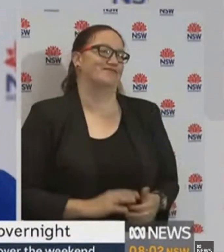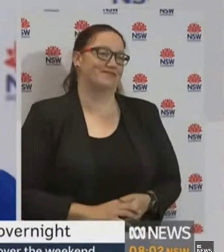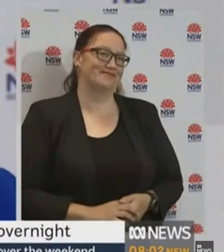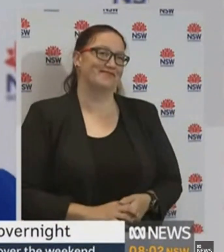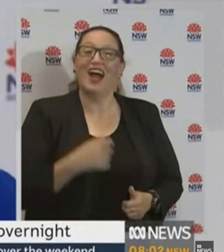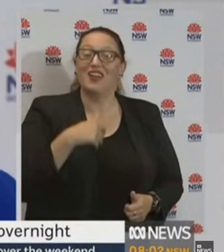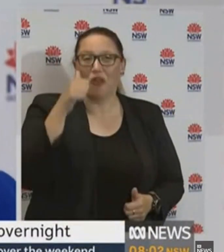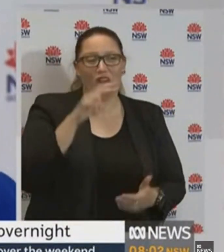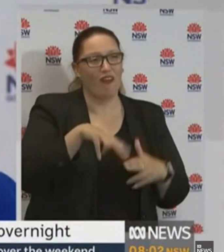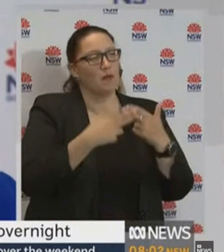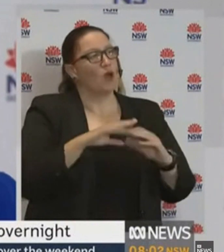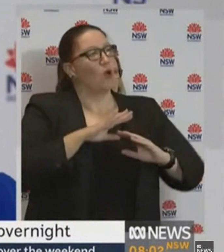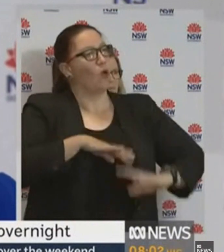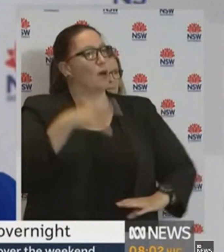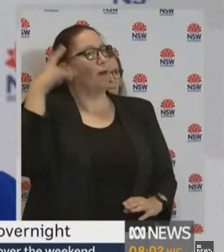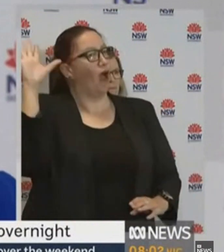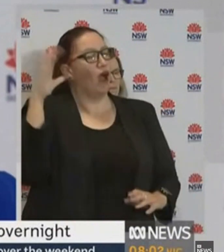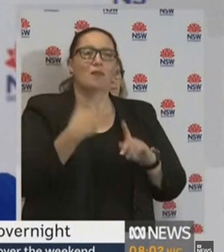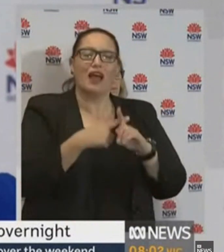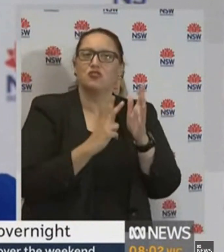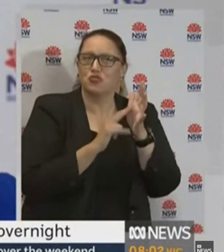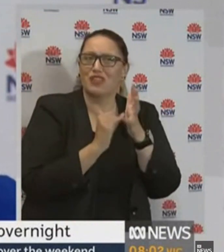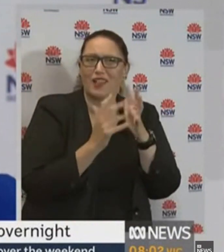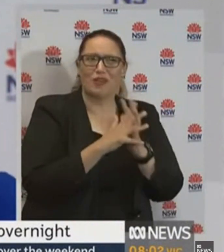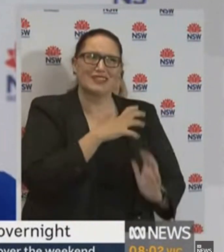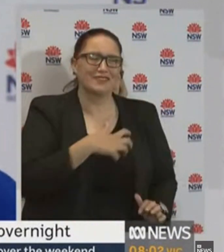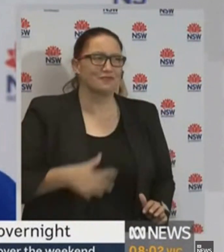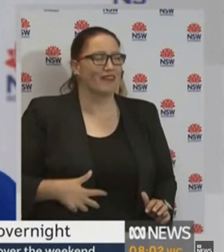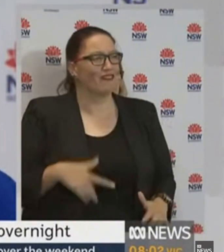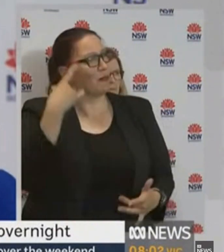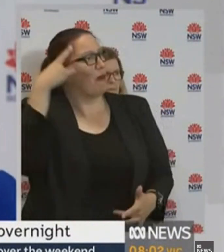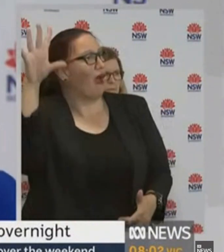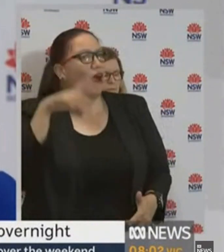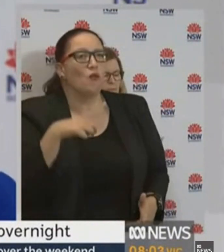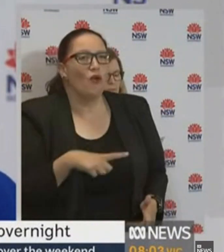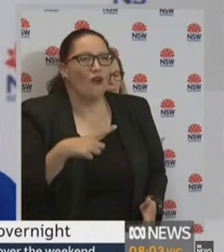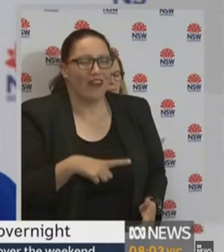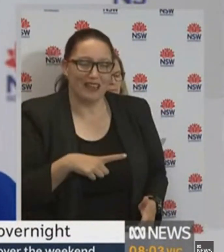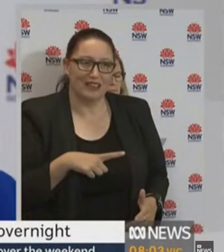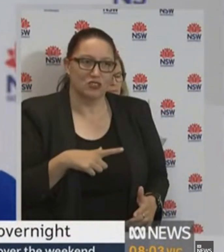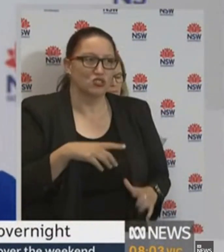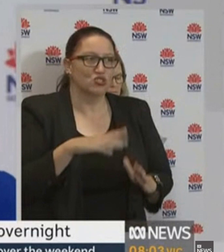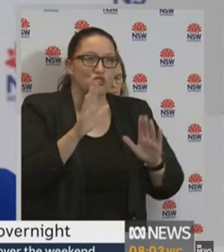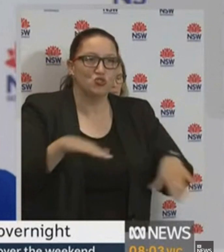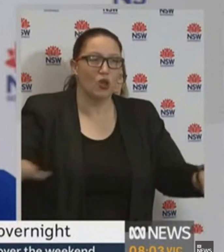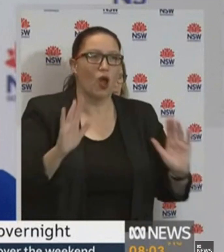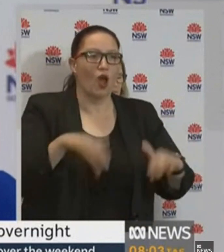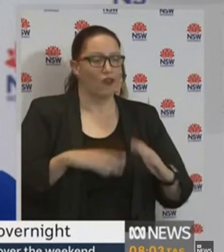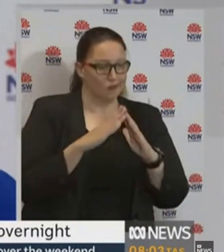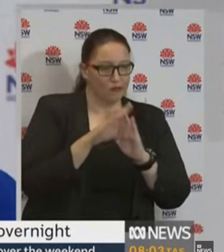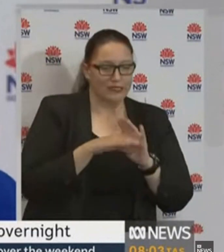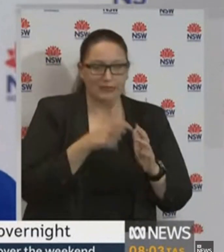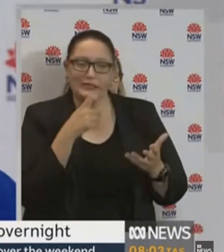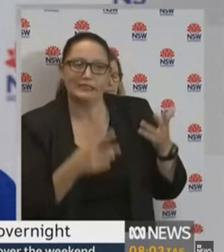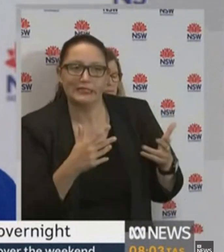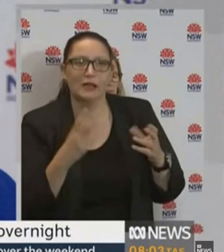for the state government because we know how important it is for students to receive that face-to-face teaching. And whilst we've said that on average students